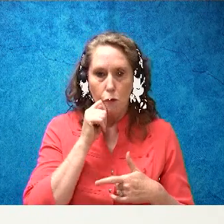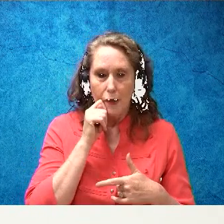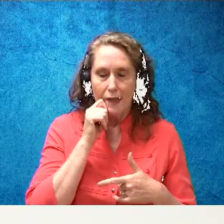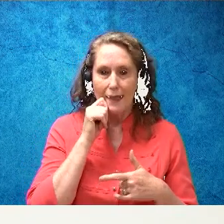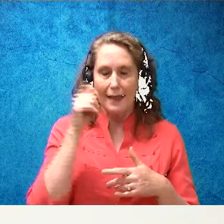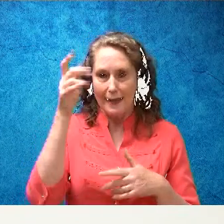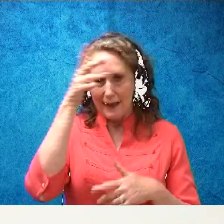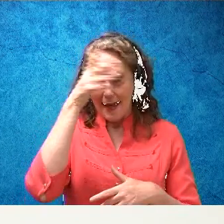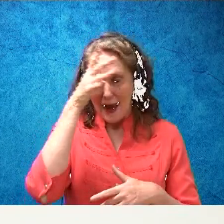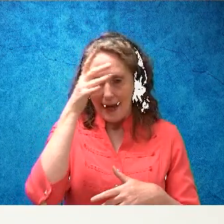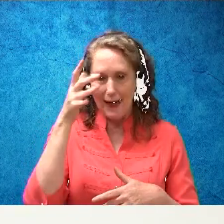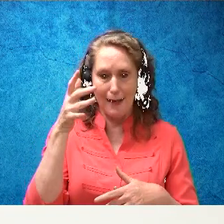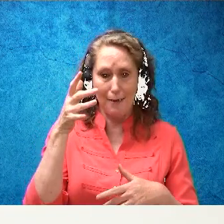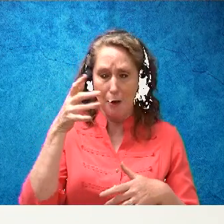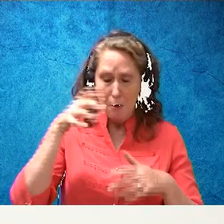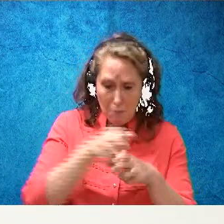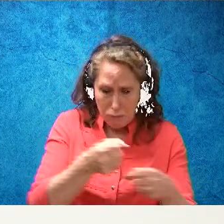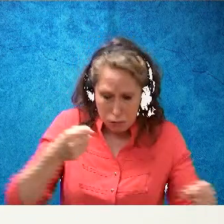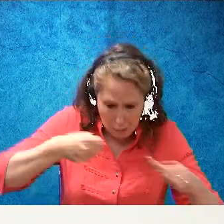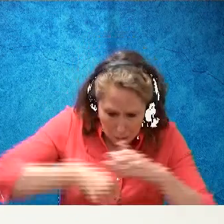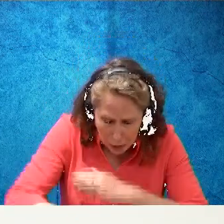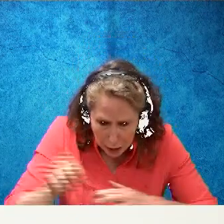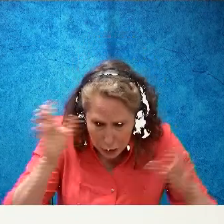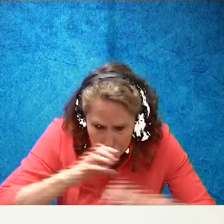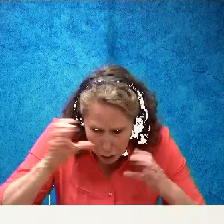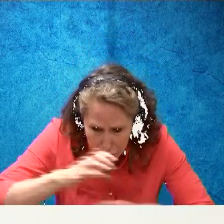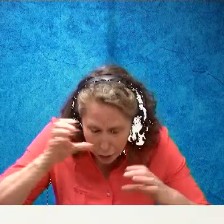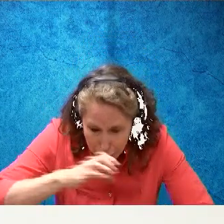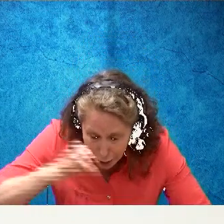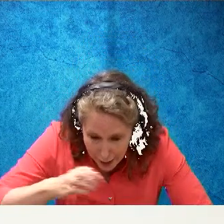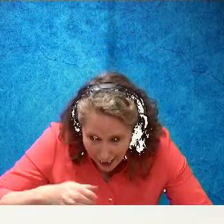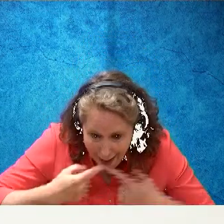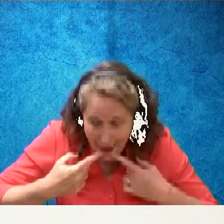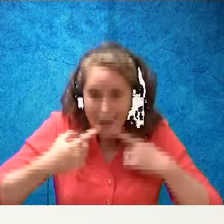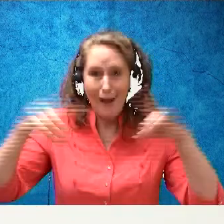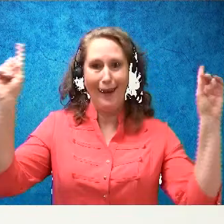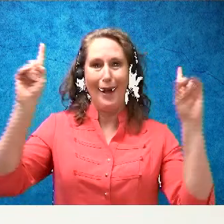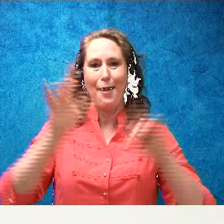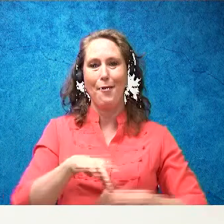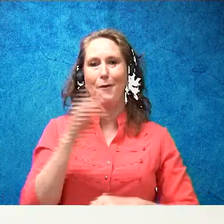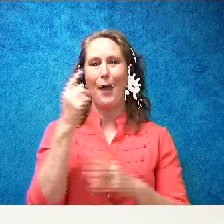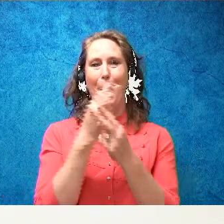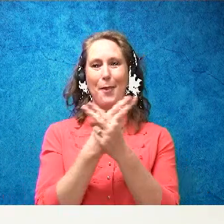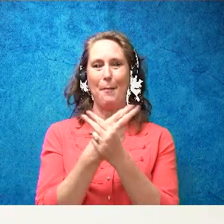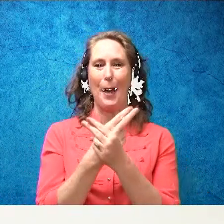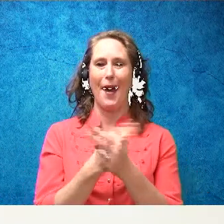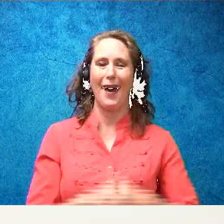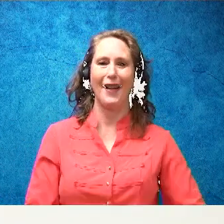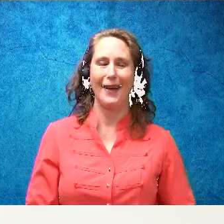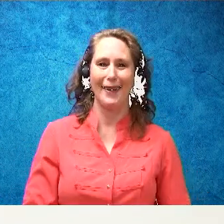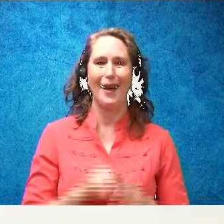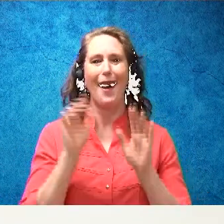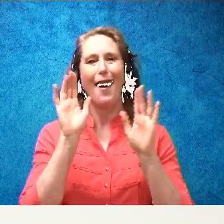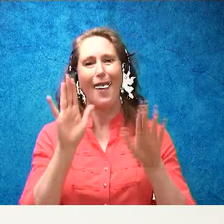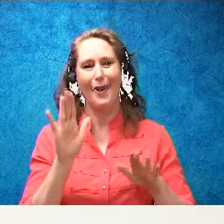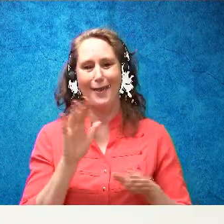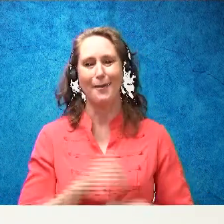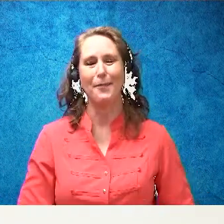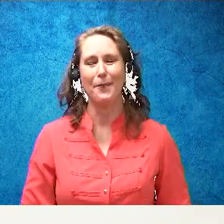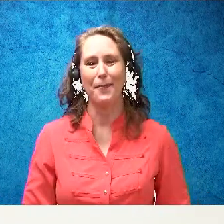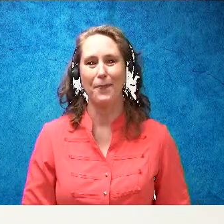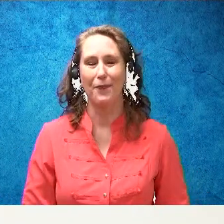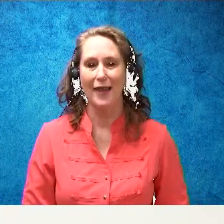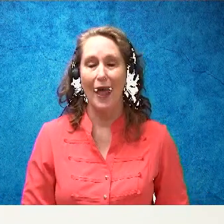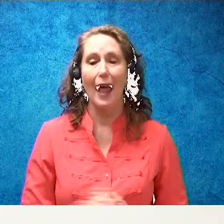Knuffle Bunny and looked and looked and looked, and they found Knuffle Bunny. Awesome job. Okay,